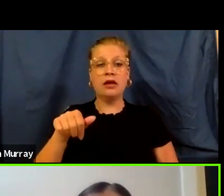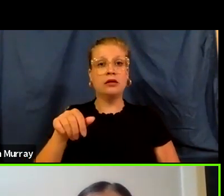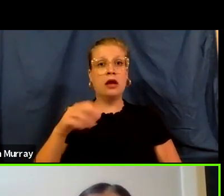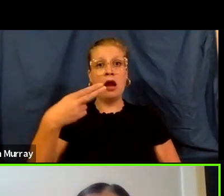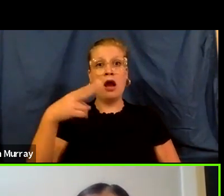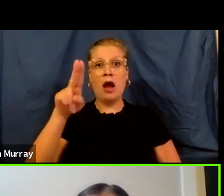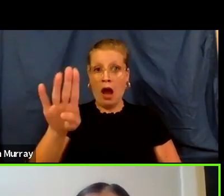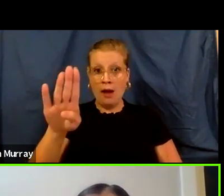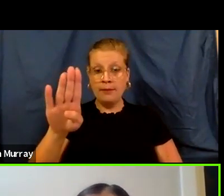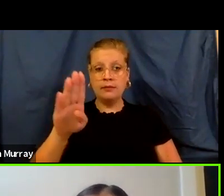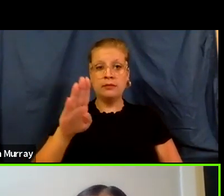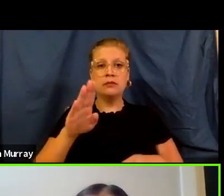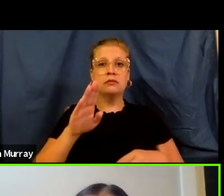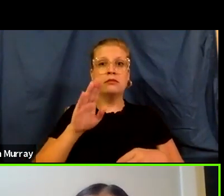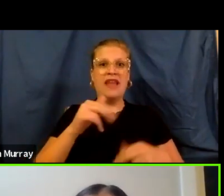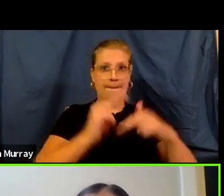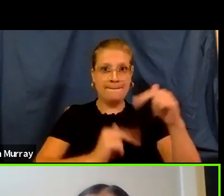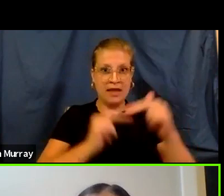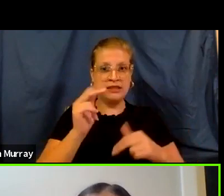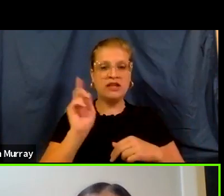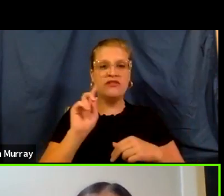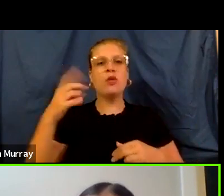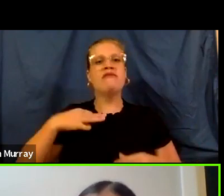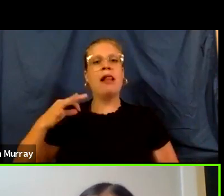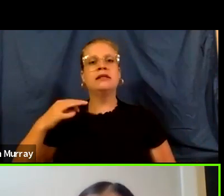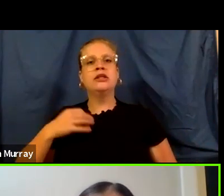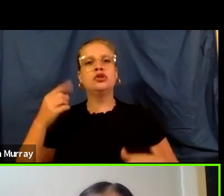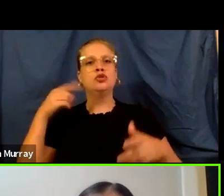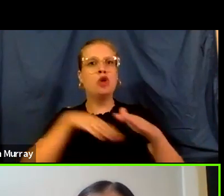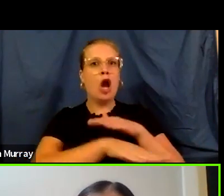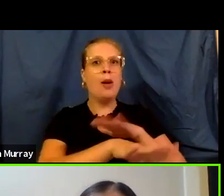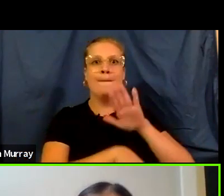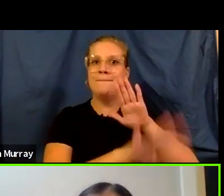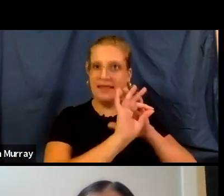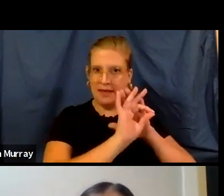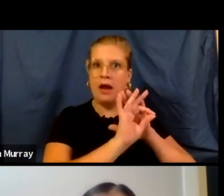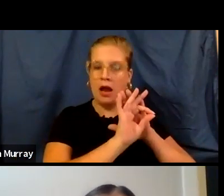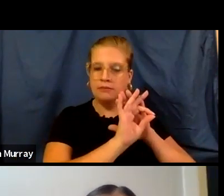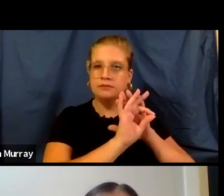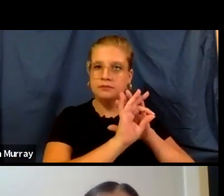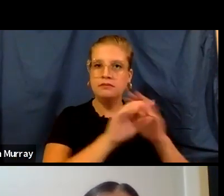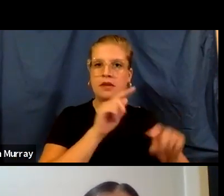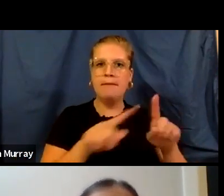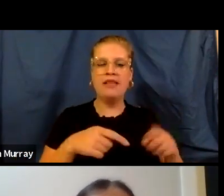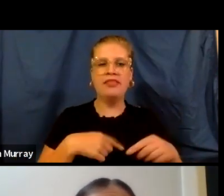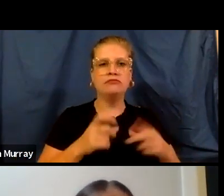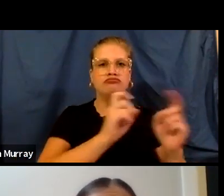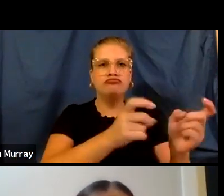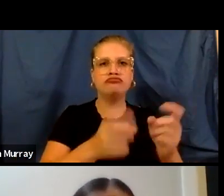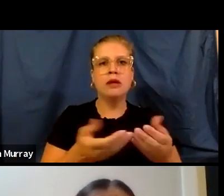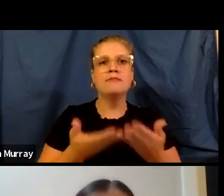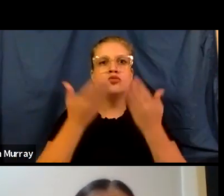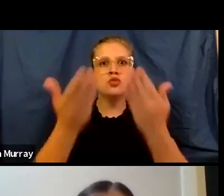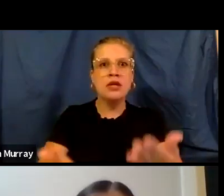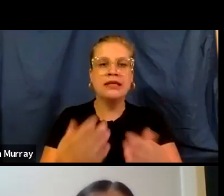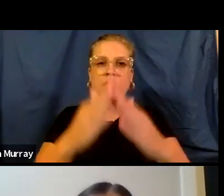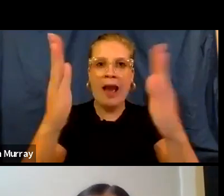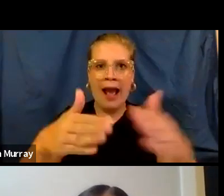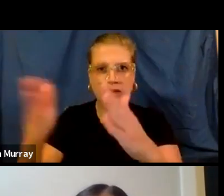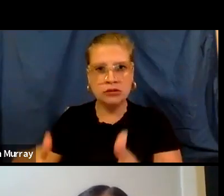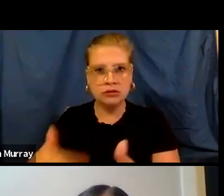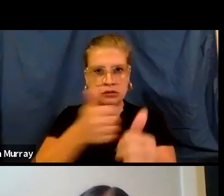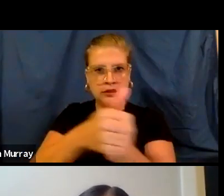and bring them out. And yeah, Laura's doing masks. Well, one of the things when I say accessible, the more people who